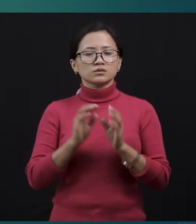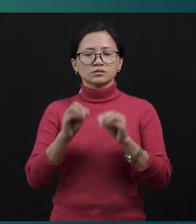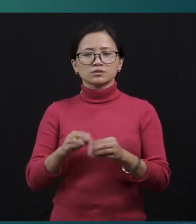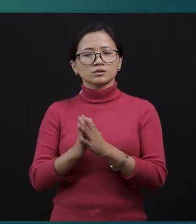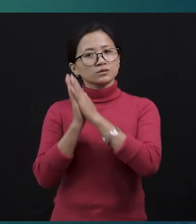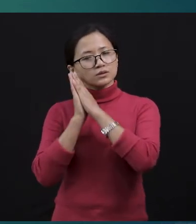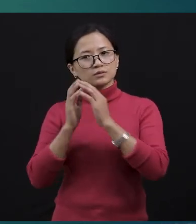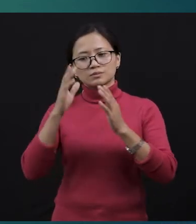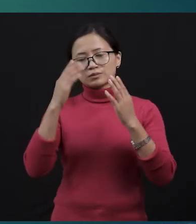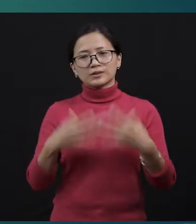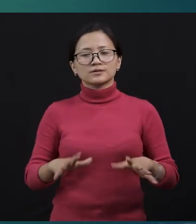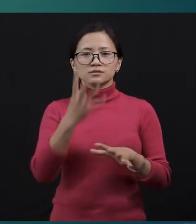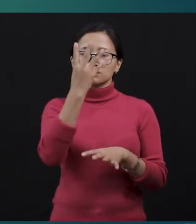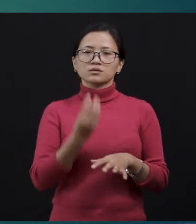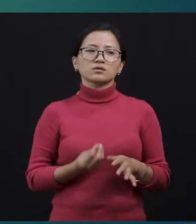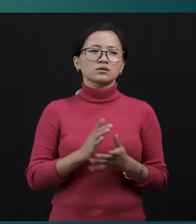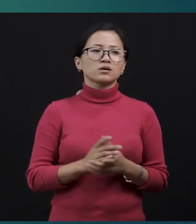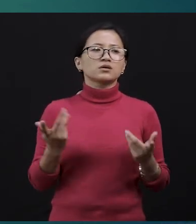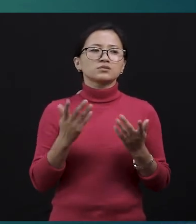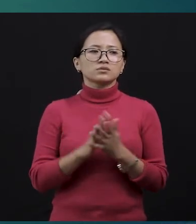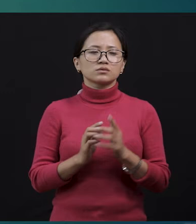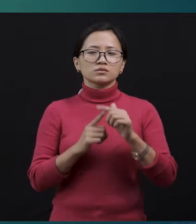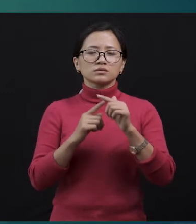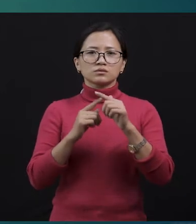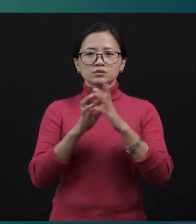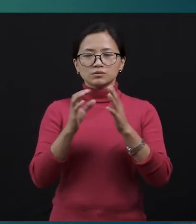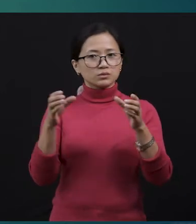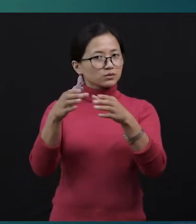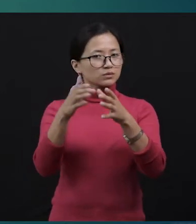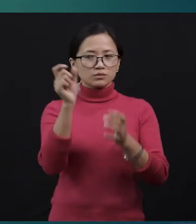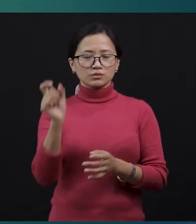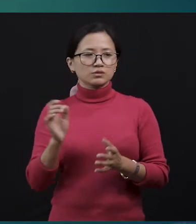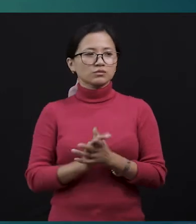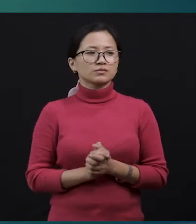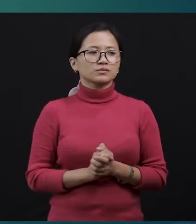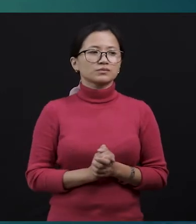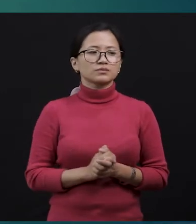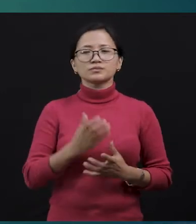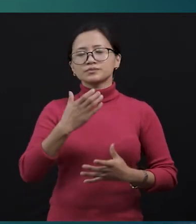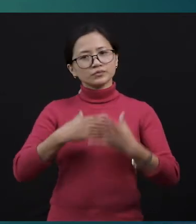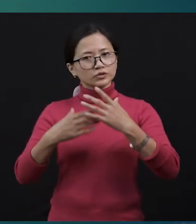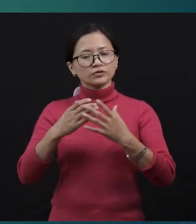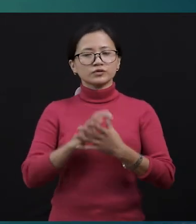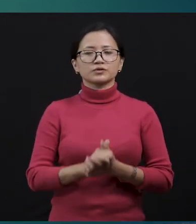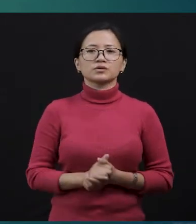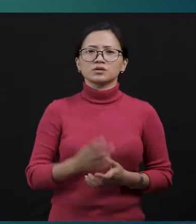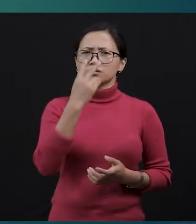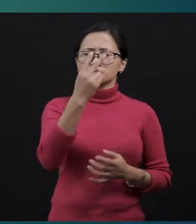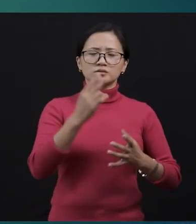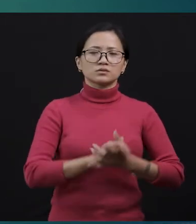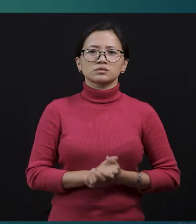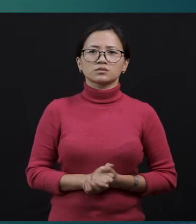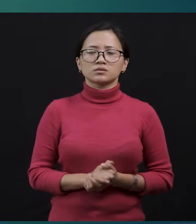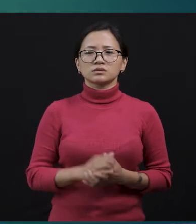sets, hoping that the team had somehow survived. Now, you have not seen this with your own eyes